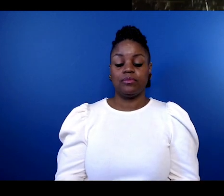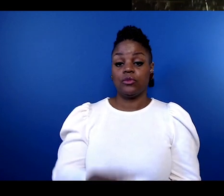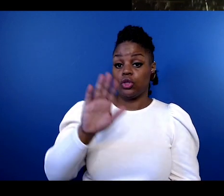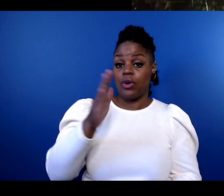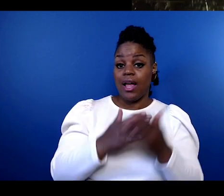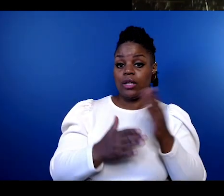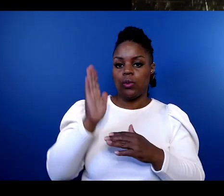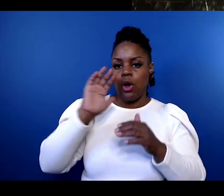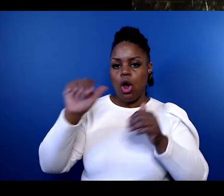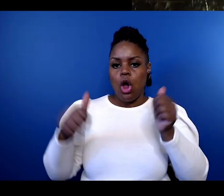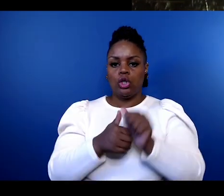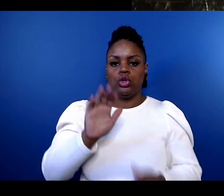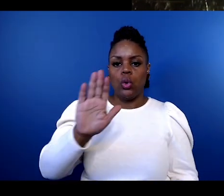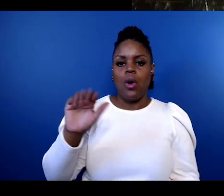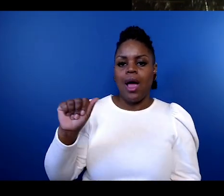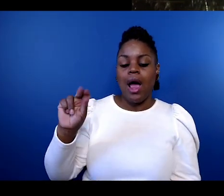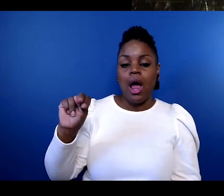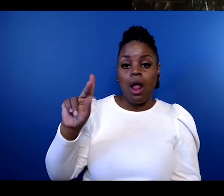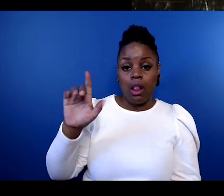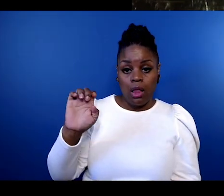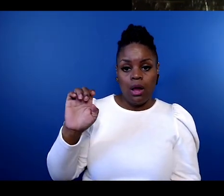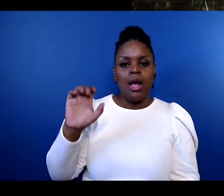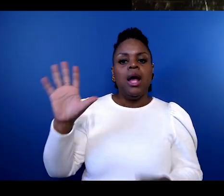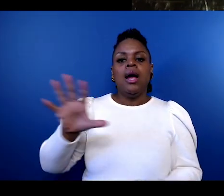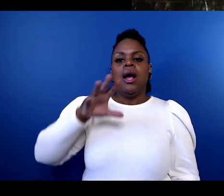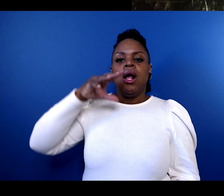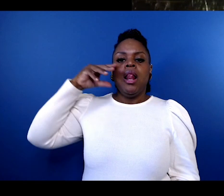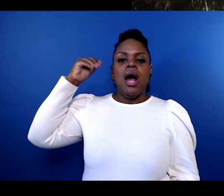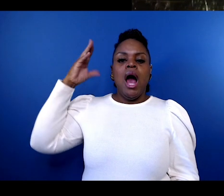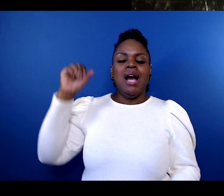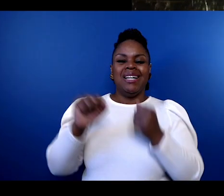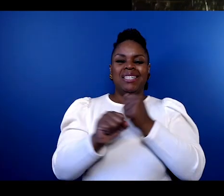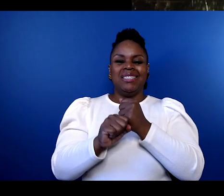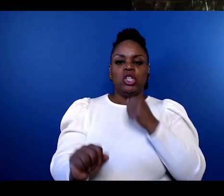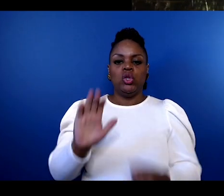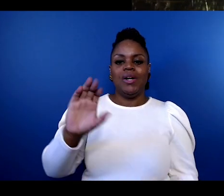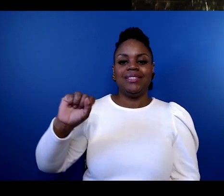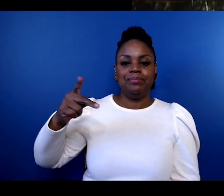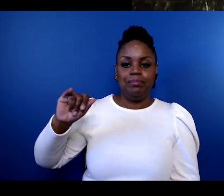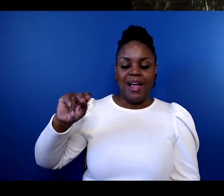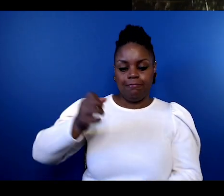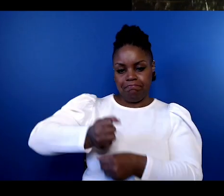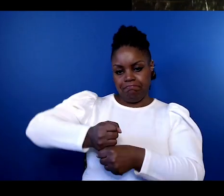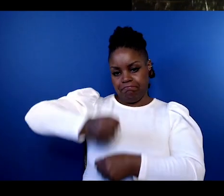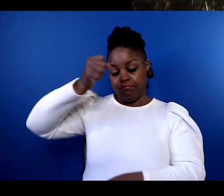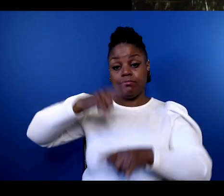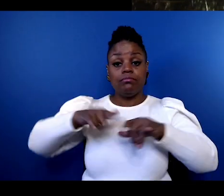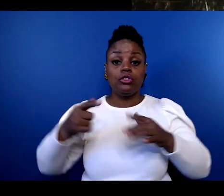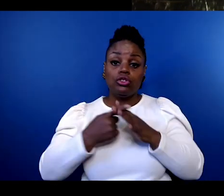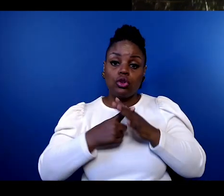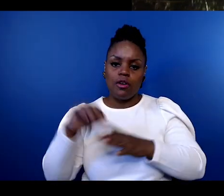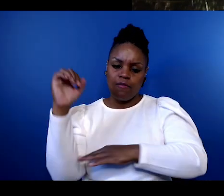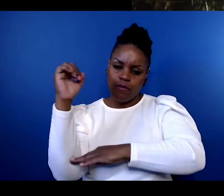don't feel rushed to deepen this. Your breath will deepen it for you. Every few exhales, we're going to